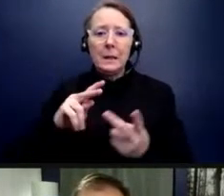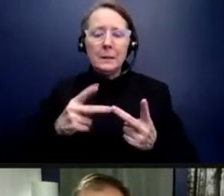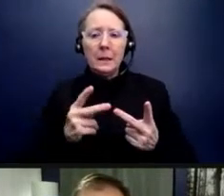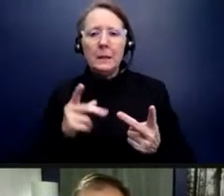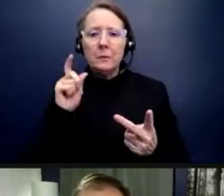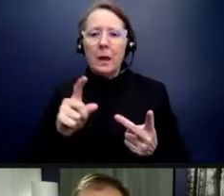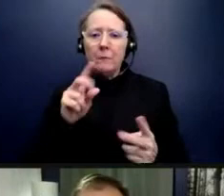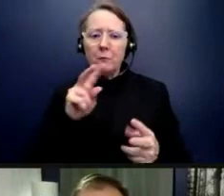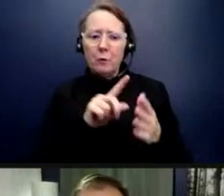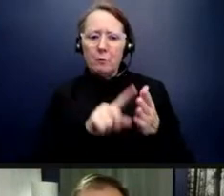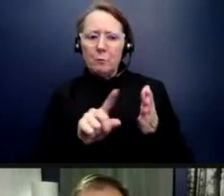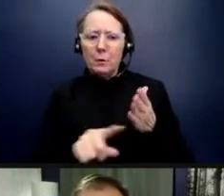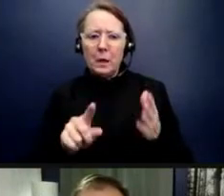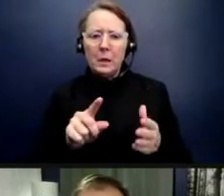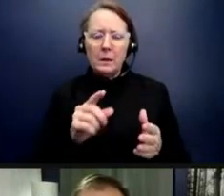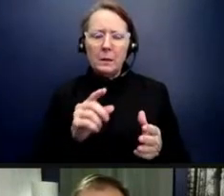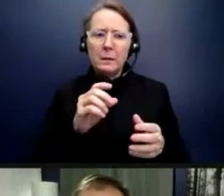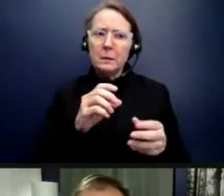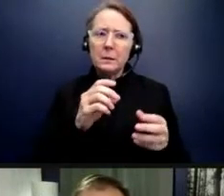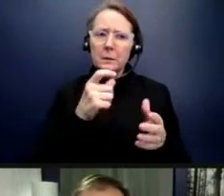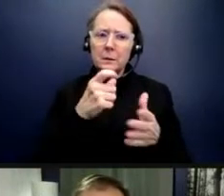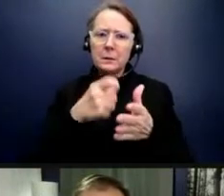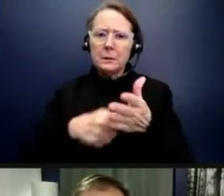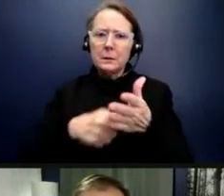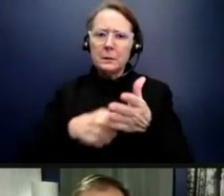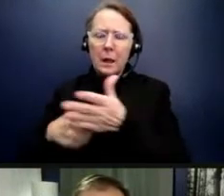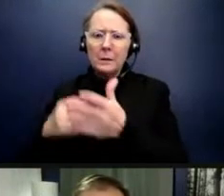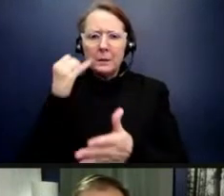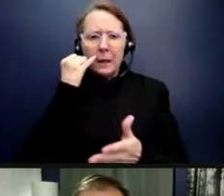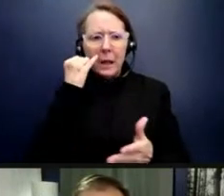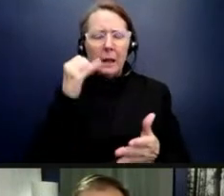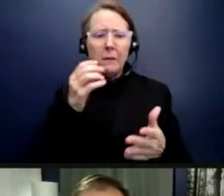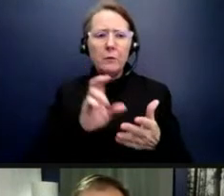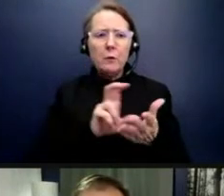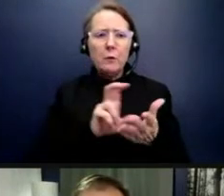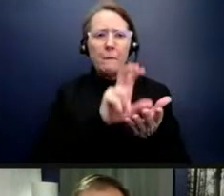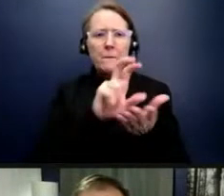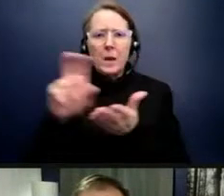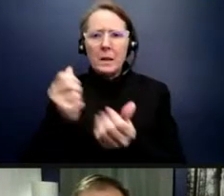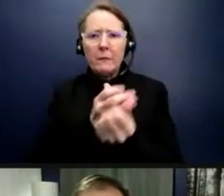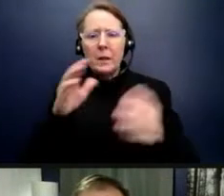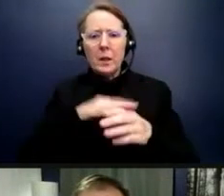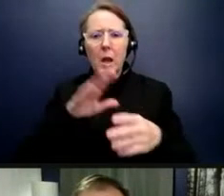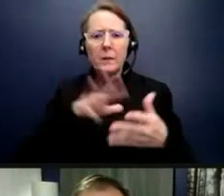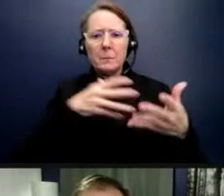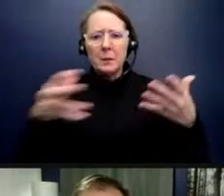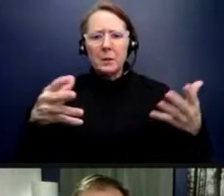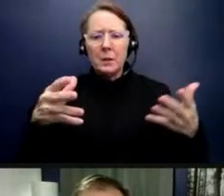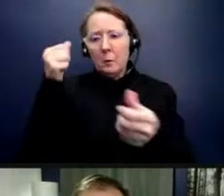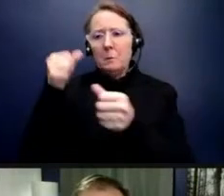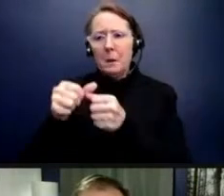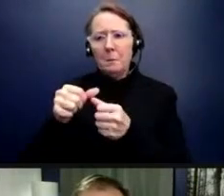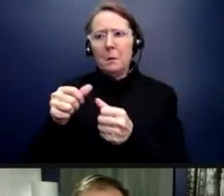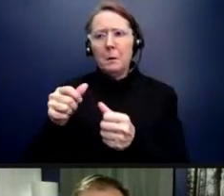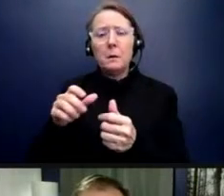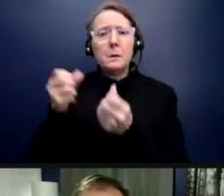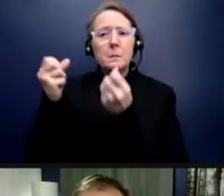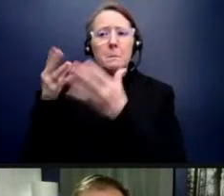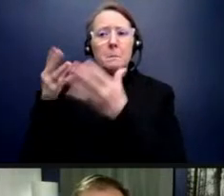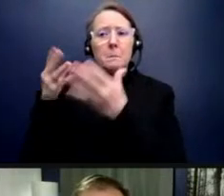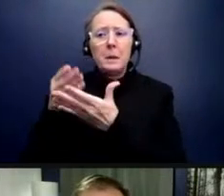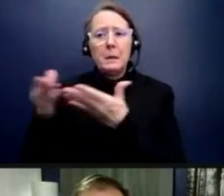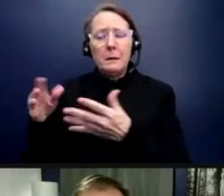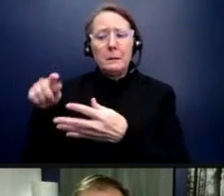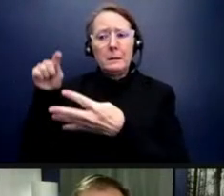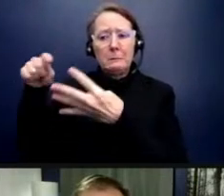costs. When you fund everything on this spreadsheet, remember what we are not funding instead. And to